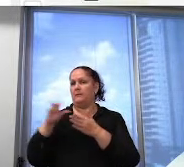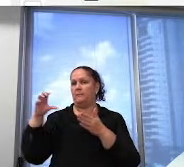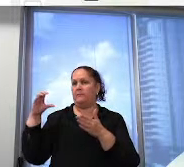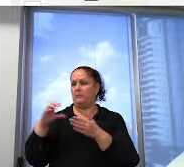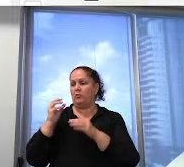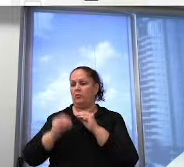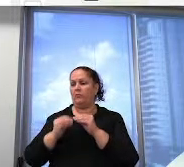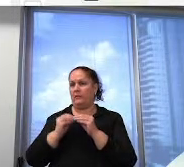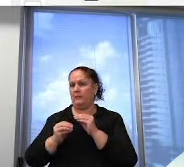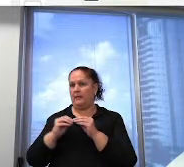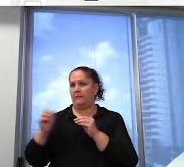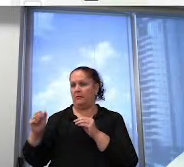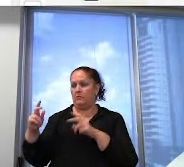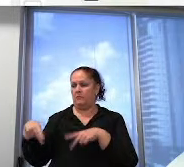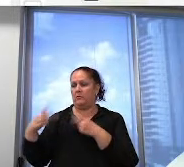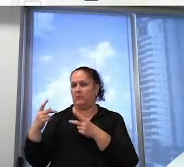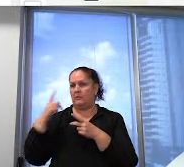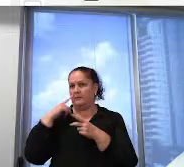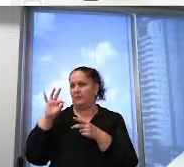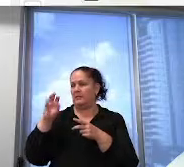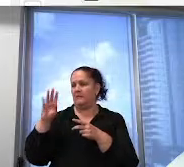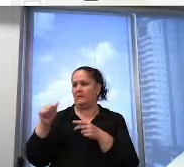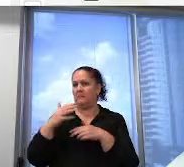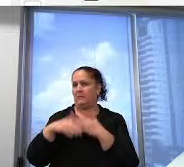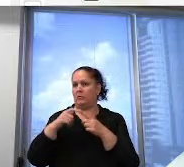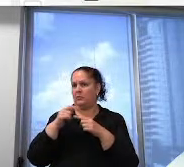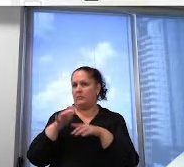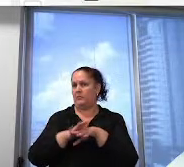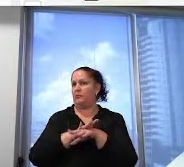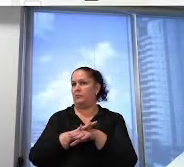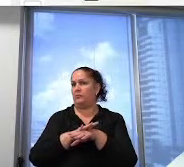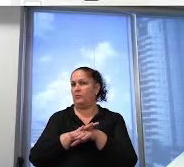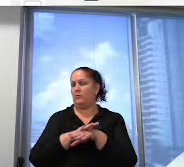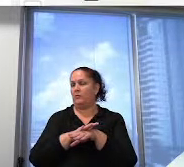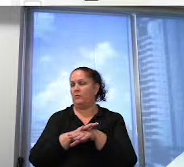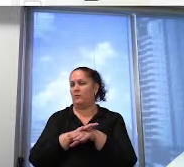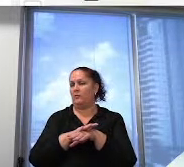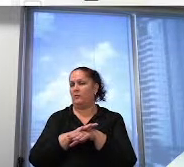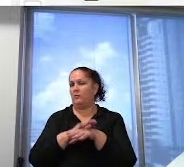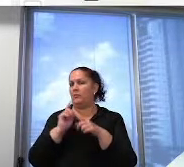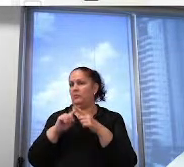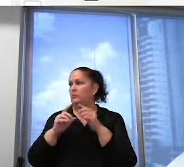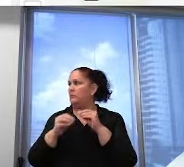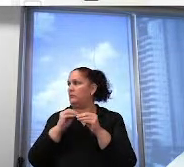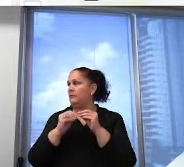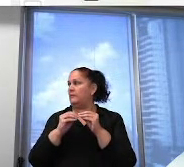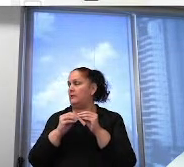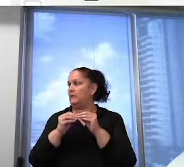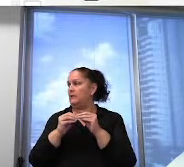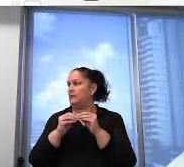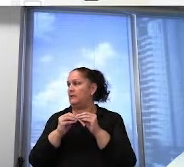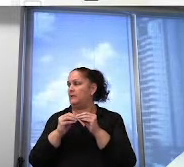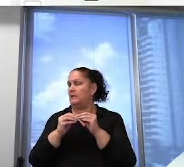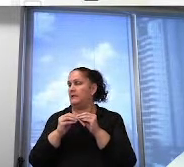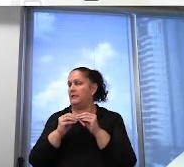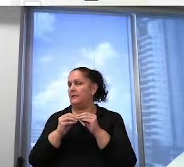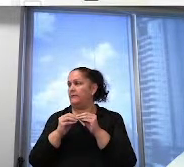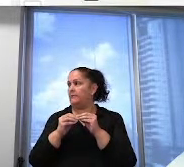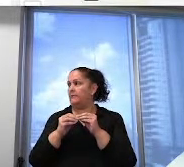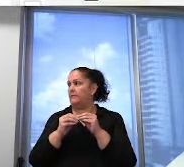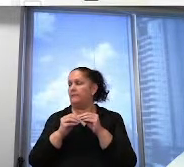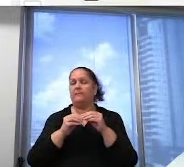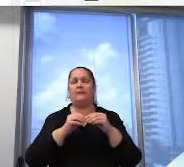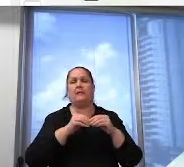project is being funded by ratepayers under your proposal because the FEMA process would be too slow to get the repair done prior